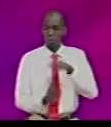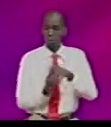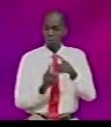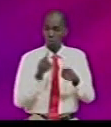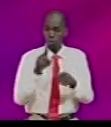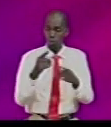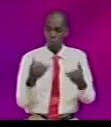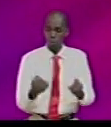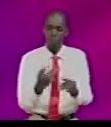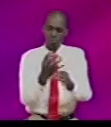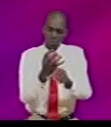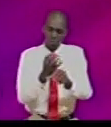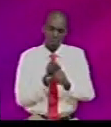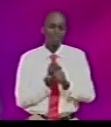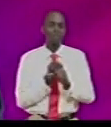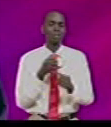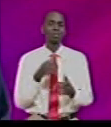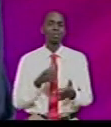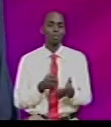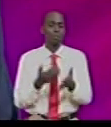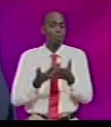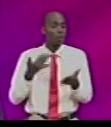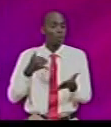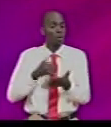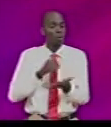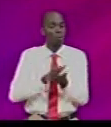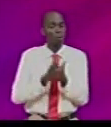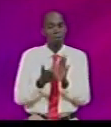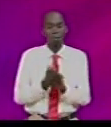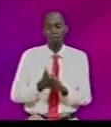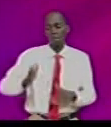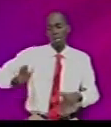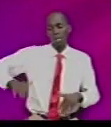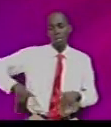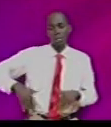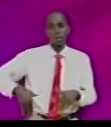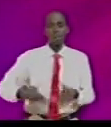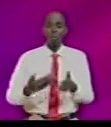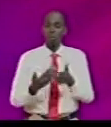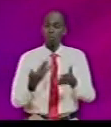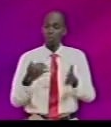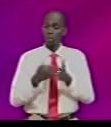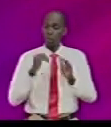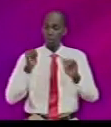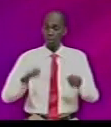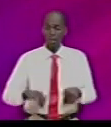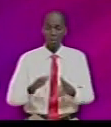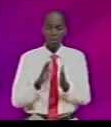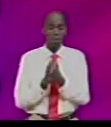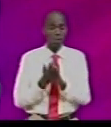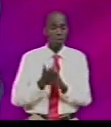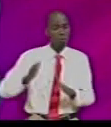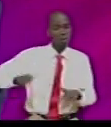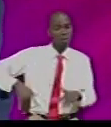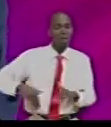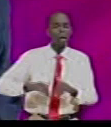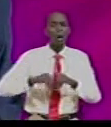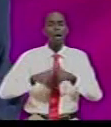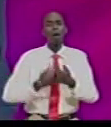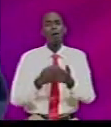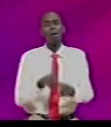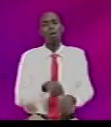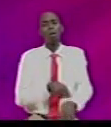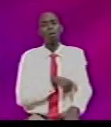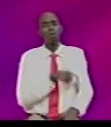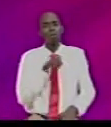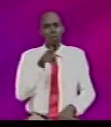of it before it is too late, because it can be too late. And how long do you continue to